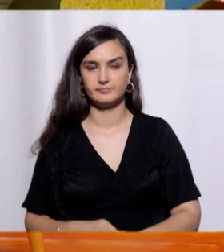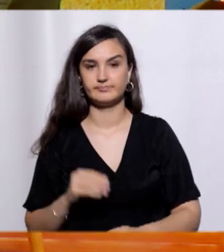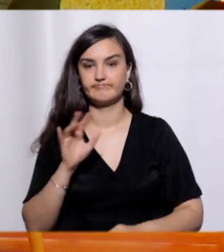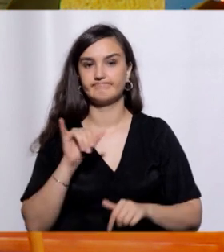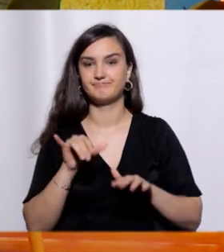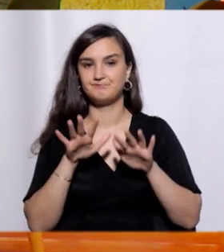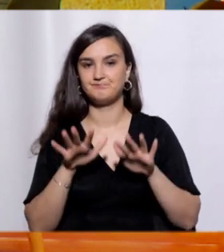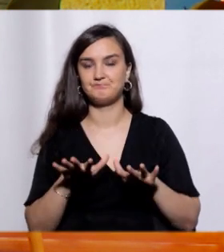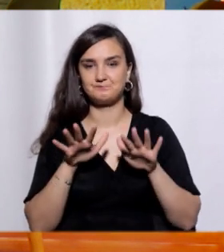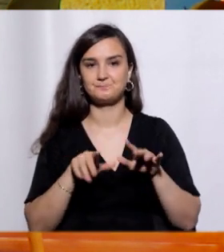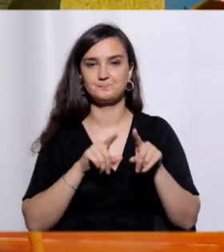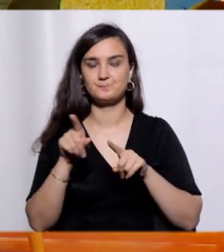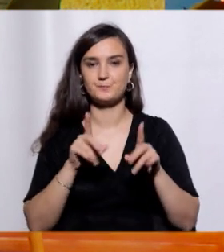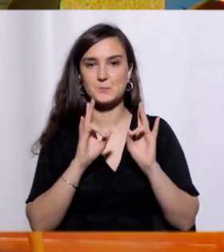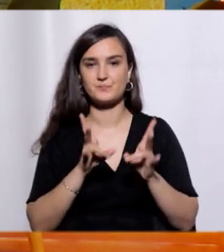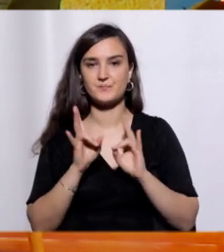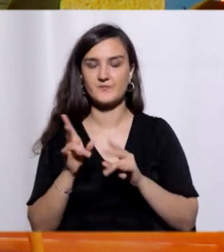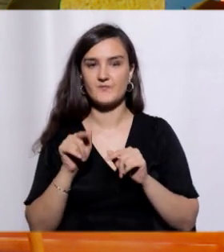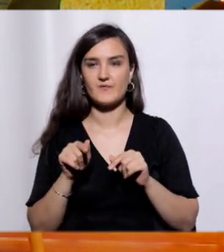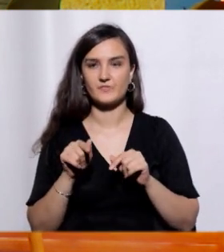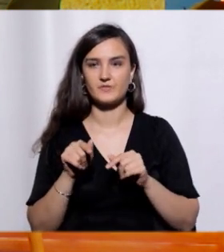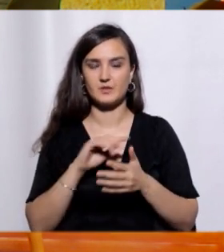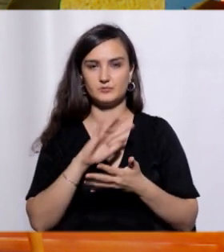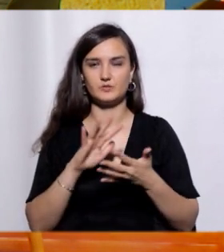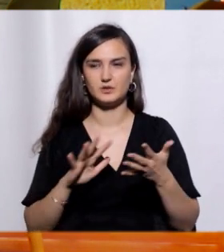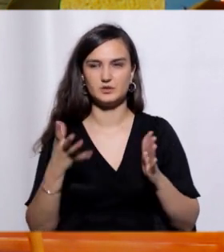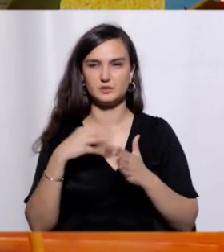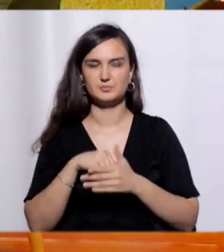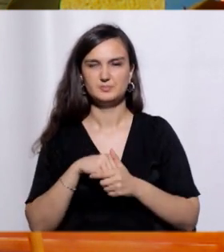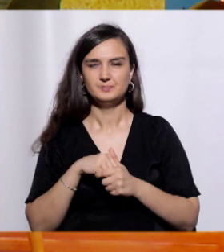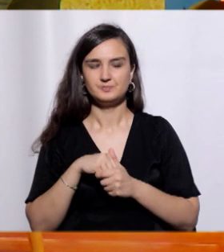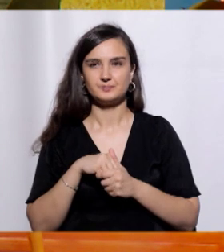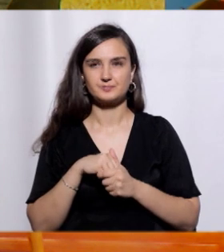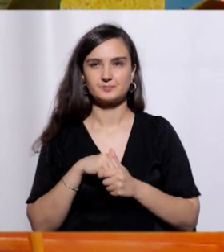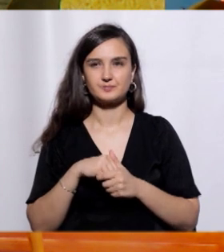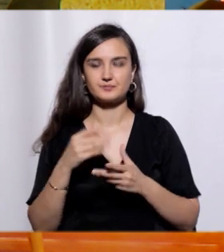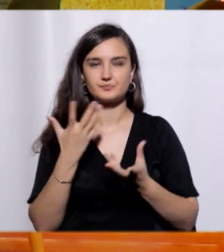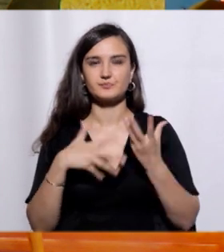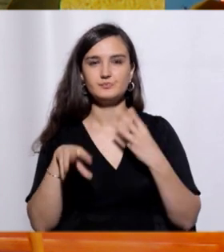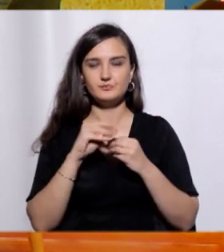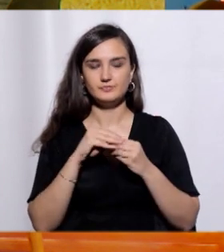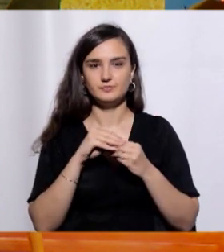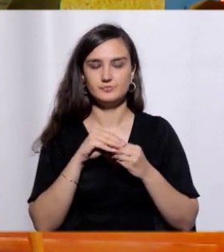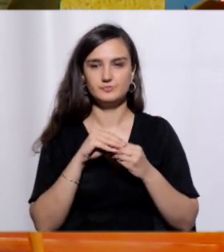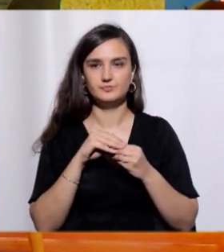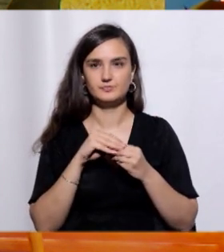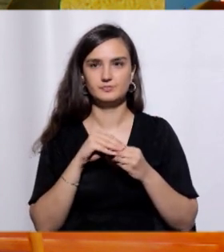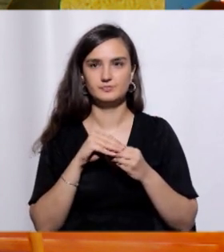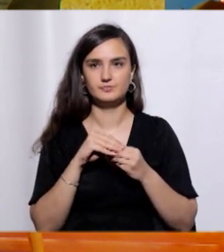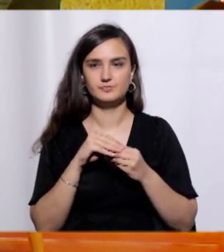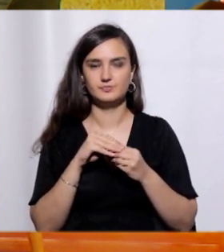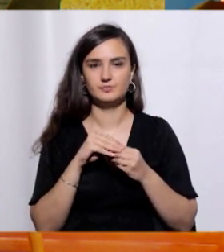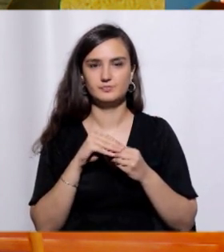where, some of the locations that happen in this novel. Mm-hmm. Gateshead Hall, Lowood, Thornfield